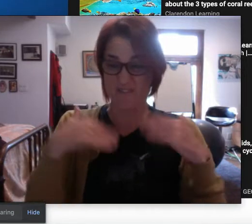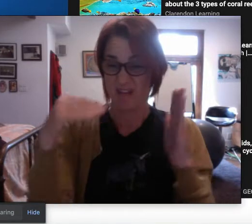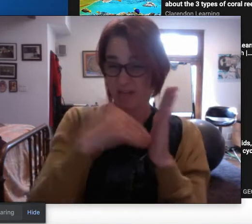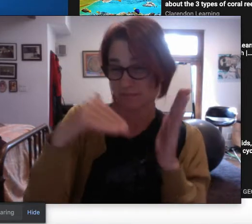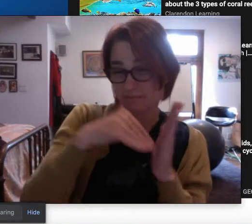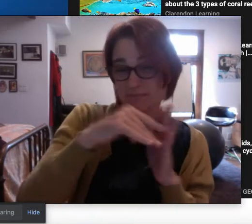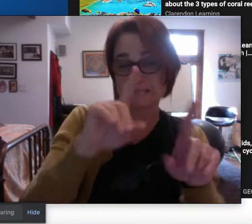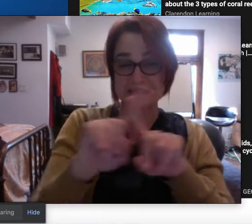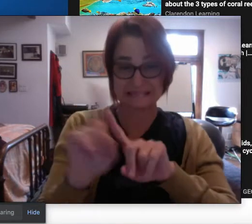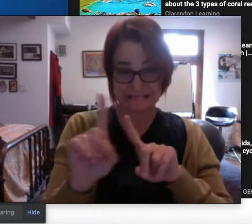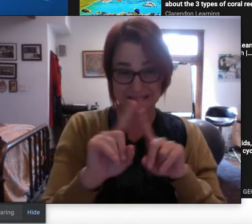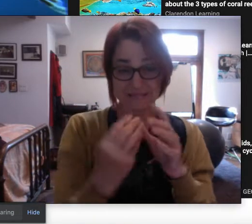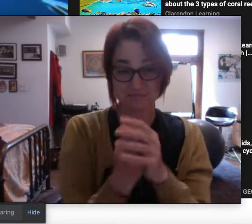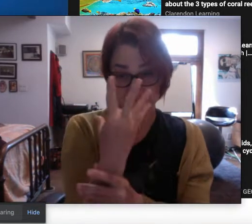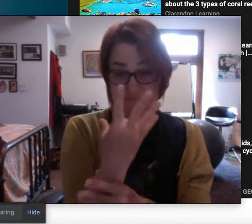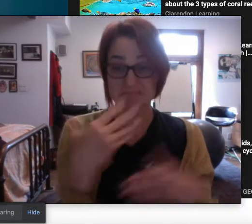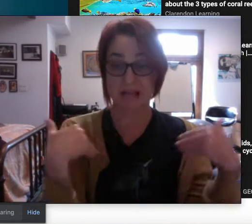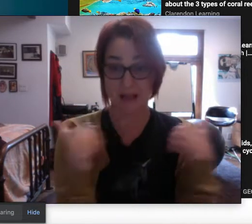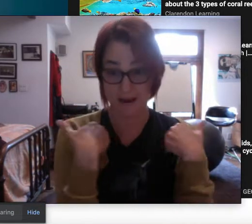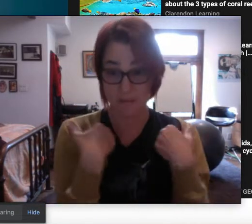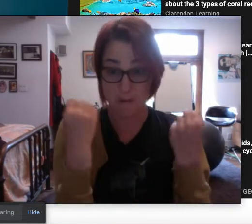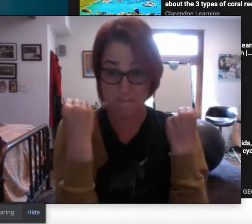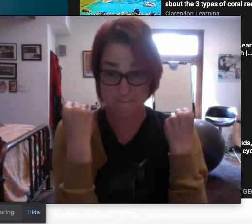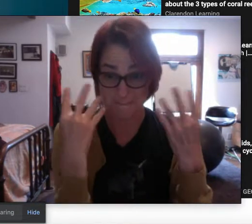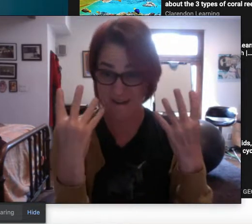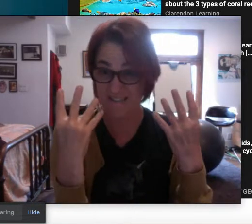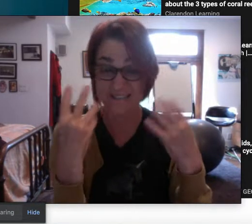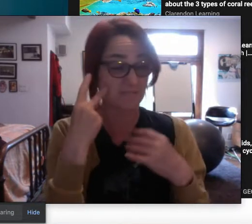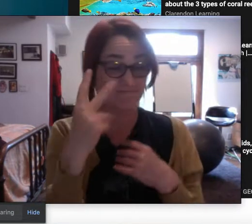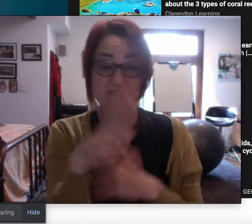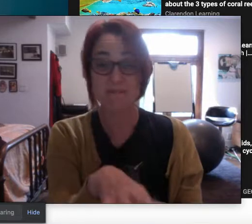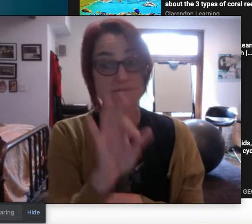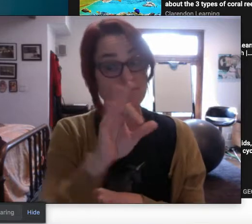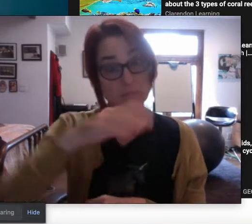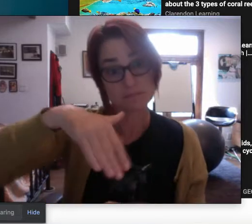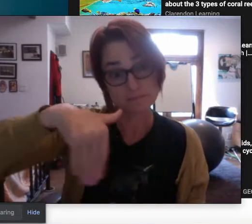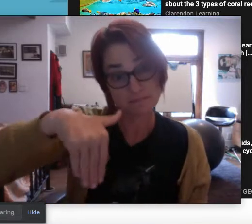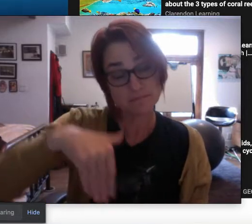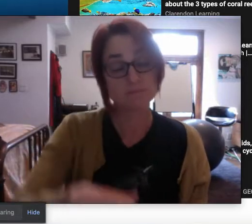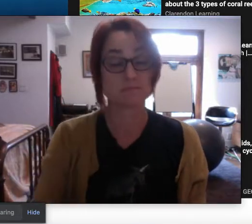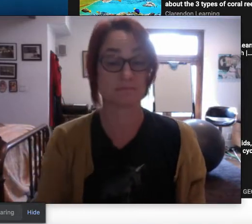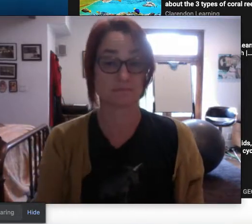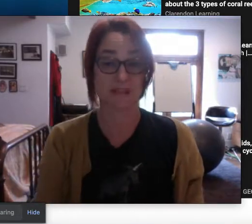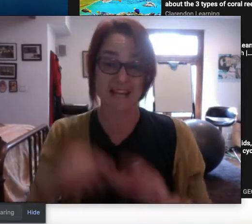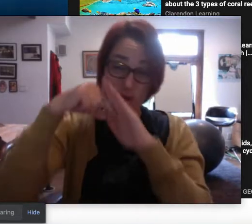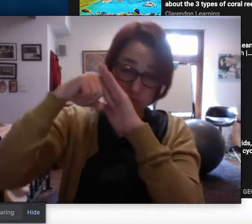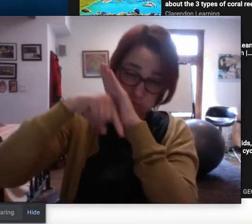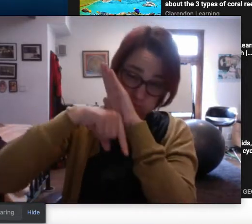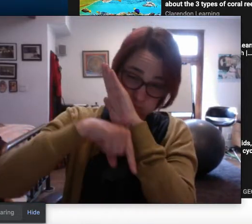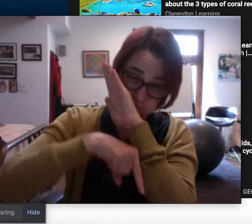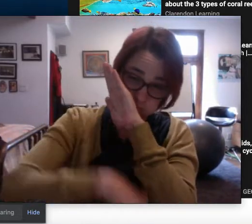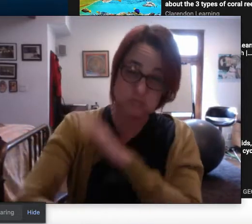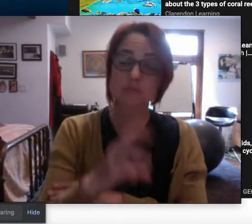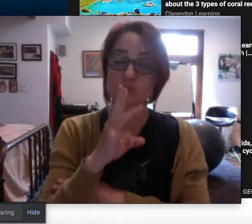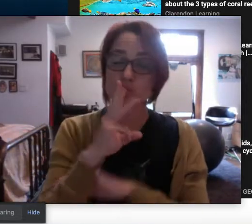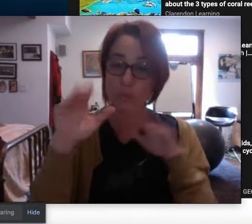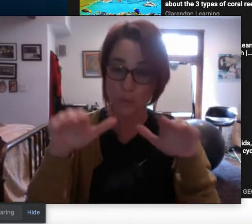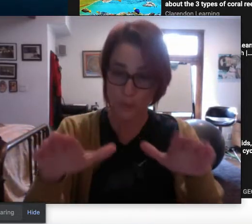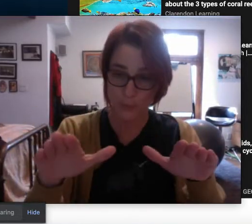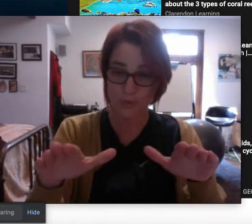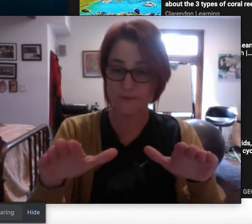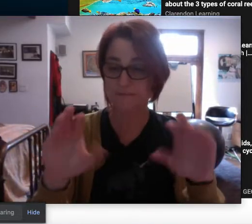of plants and animals. Many of them haven't even been discovered yet. The deepest parts of the ocean have little